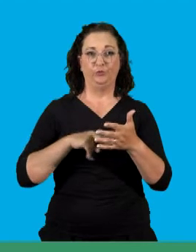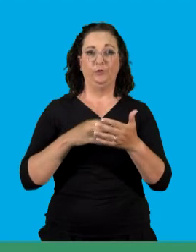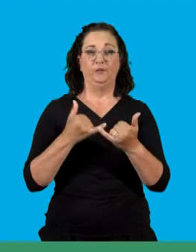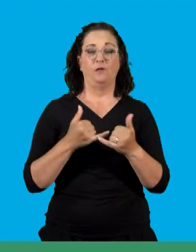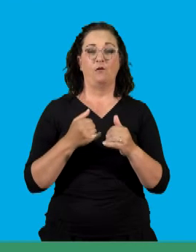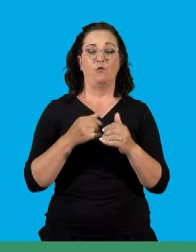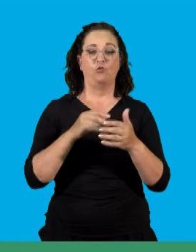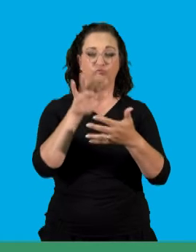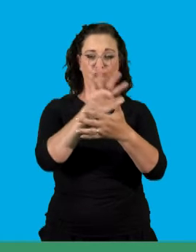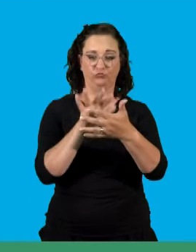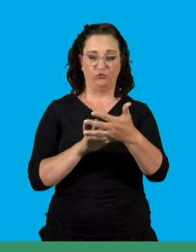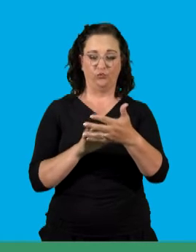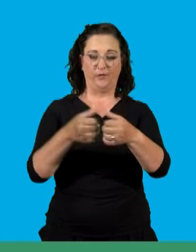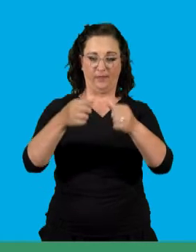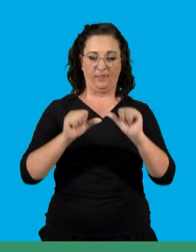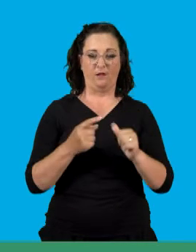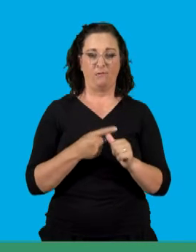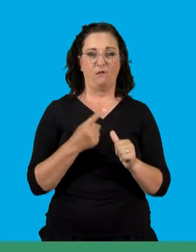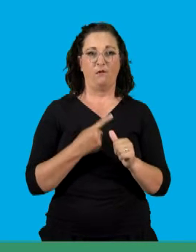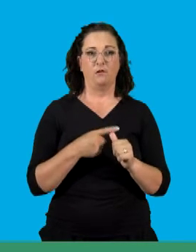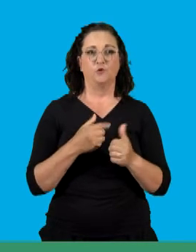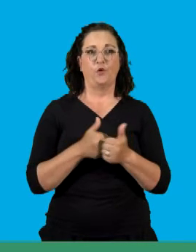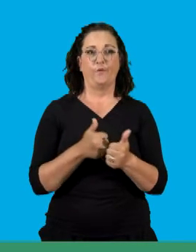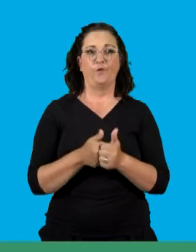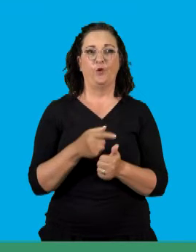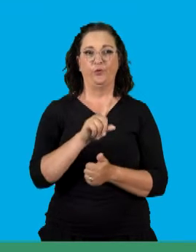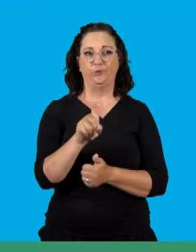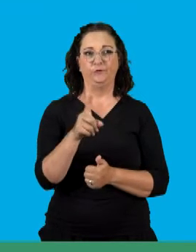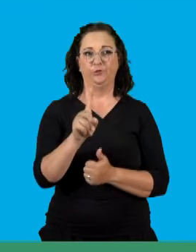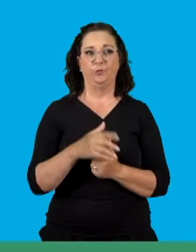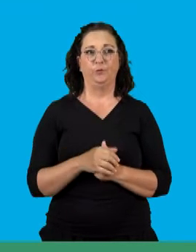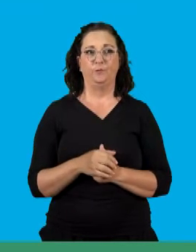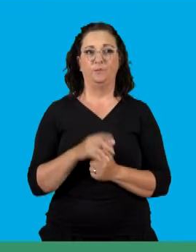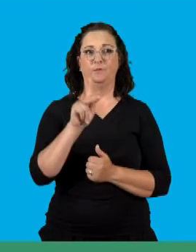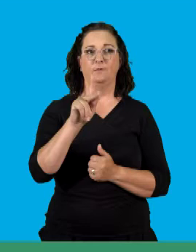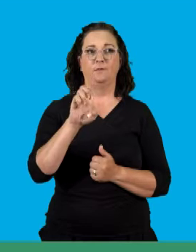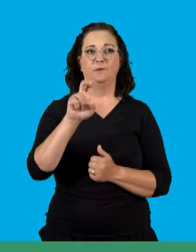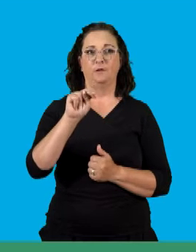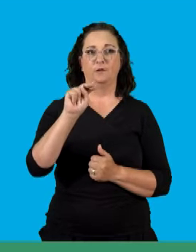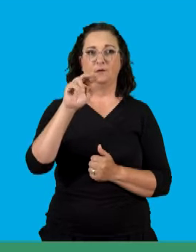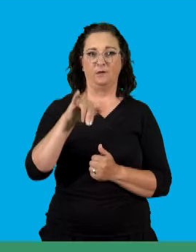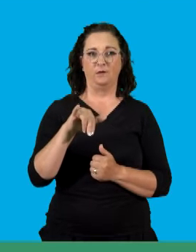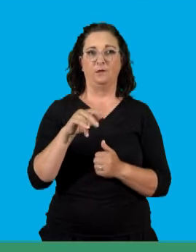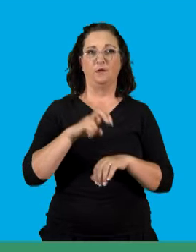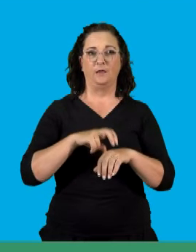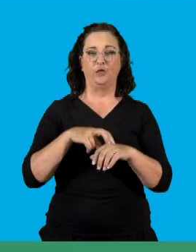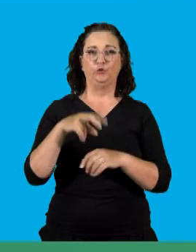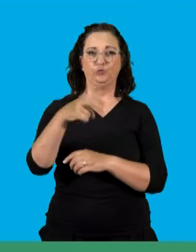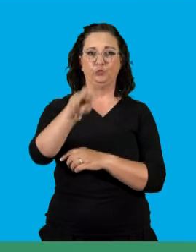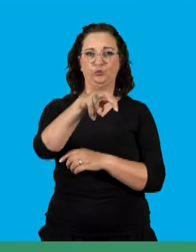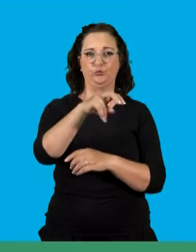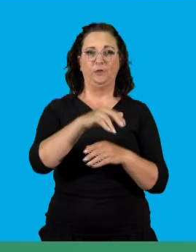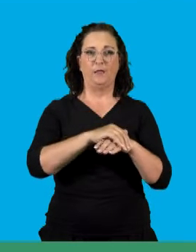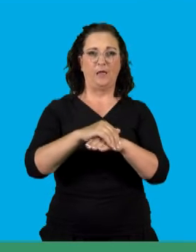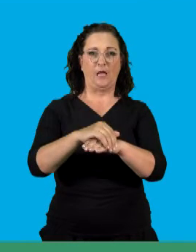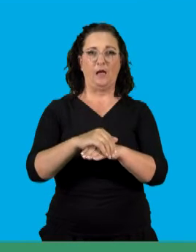the scenario below and answer the questions that follow. Kenny wants to render tourist guide services for tourists who visit the